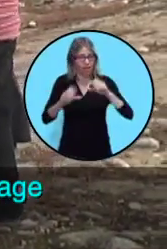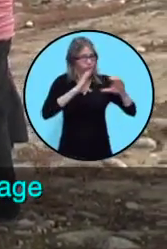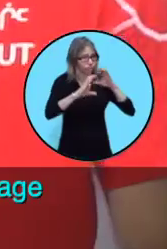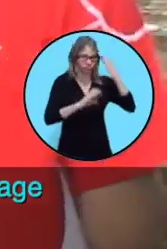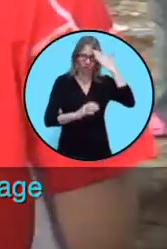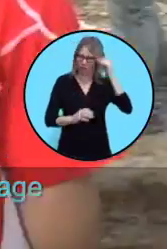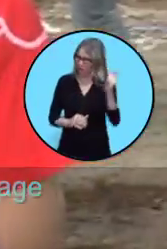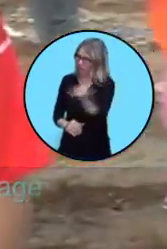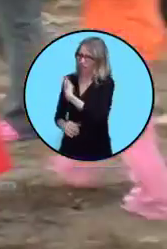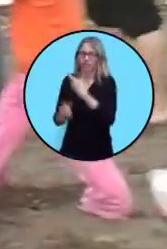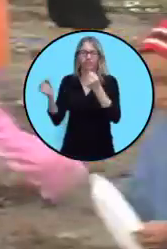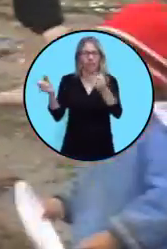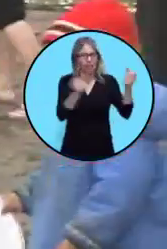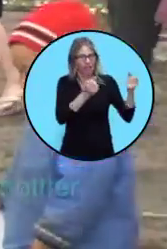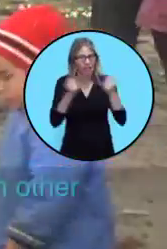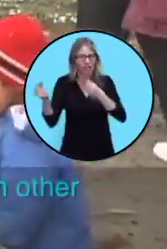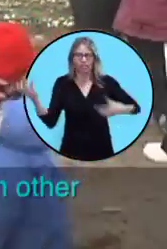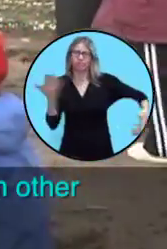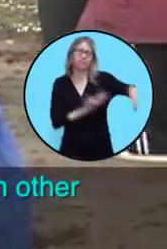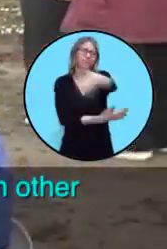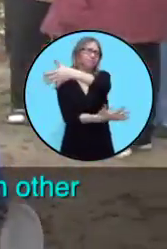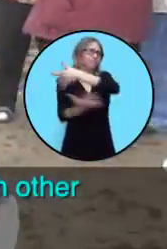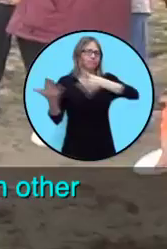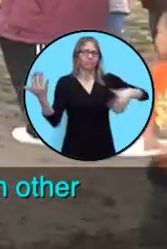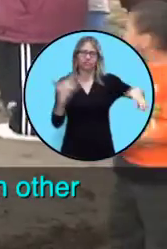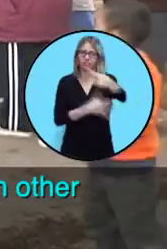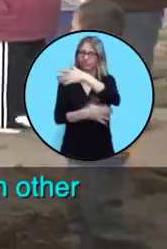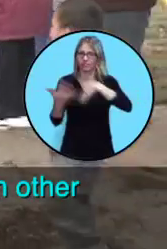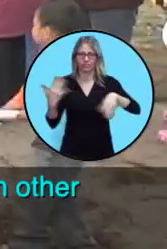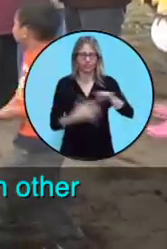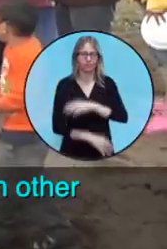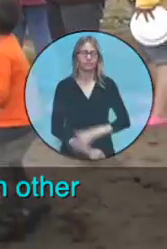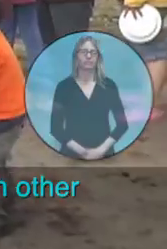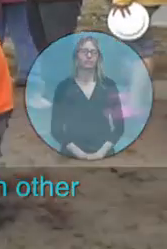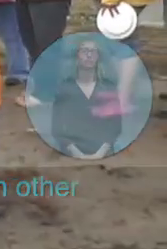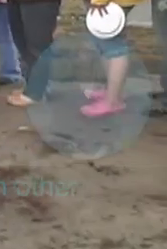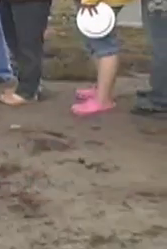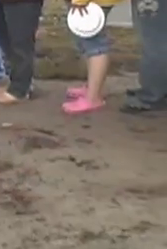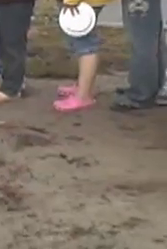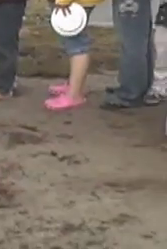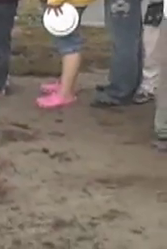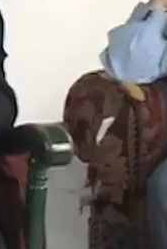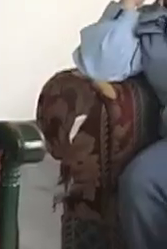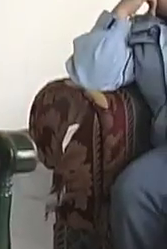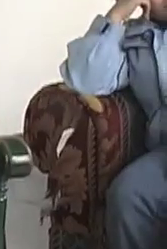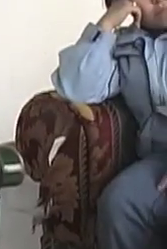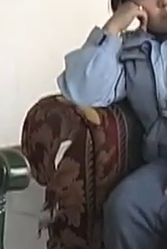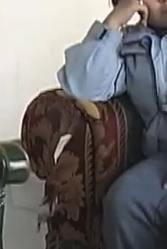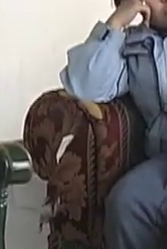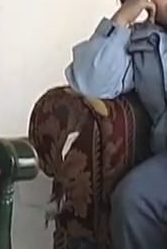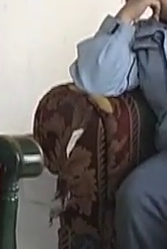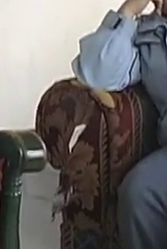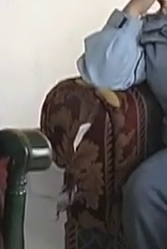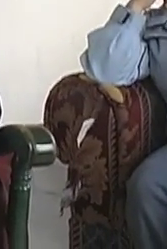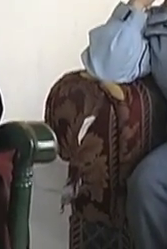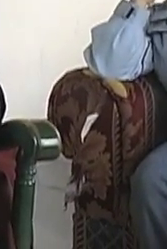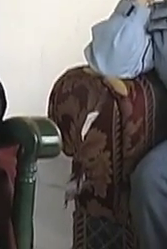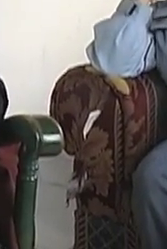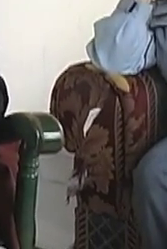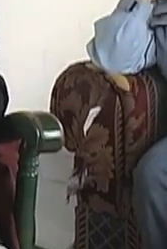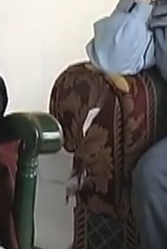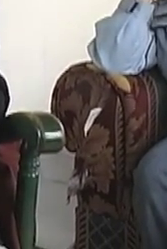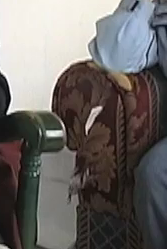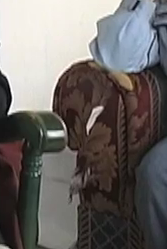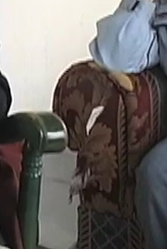language. They communicate with each other. They do communicate with each other. Isiani hining ninga ko kauri